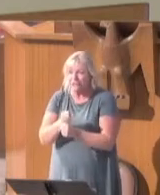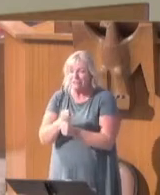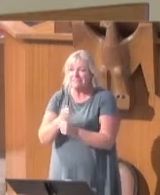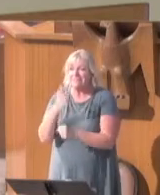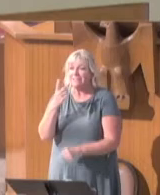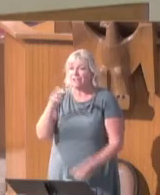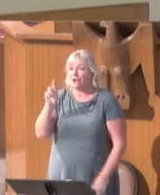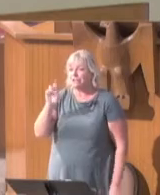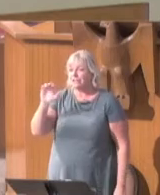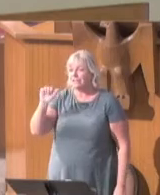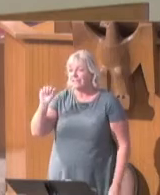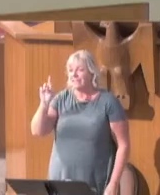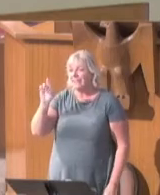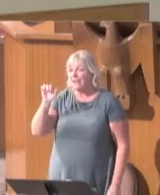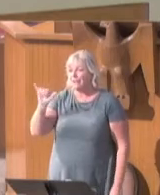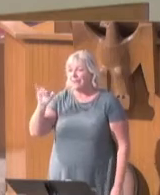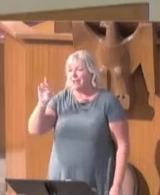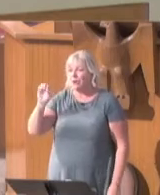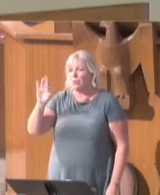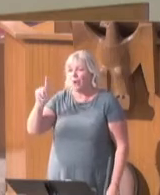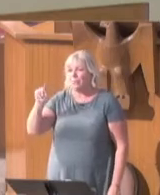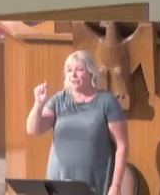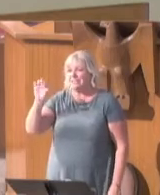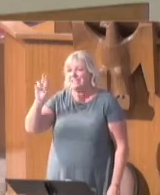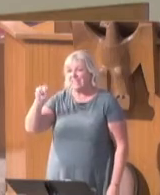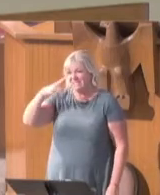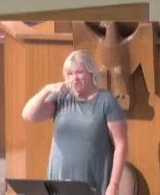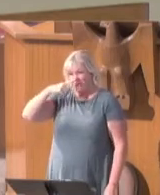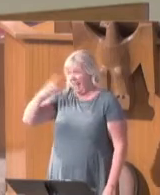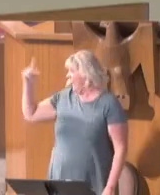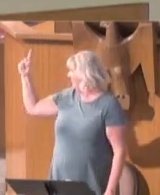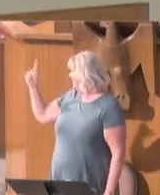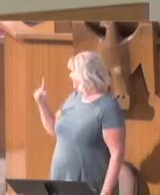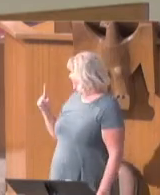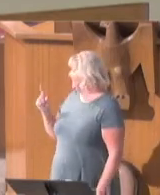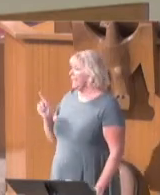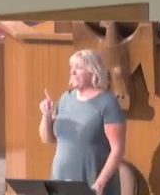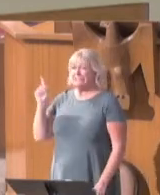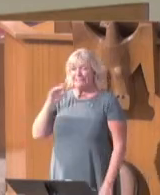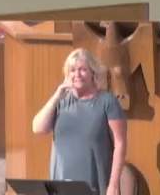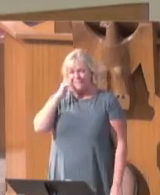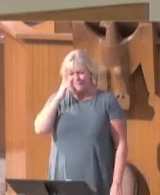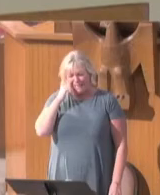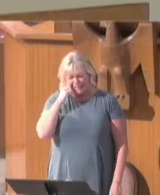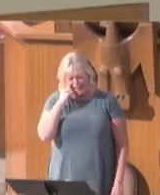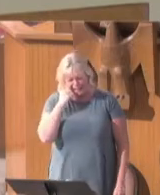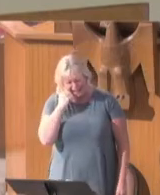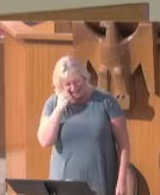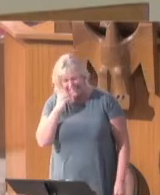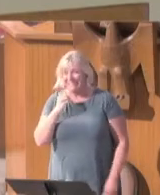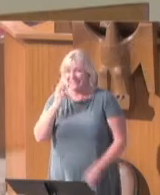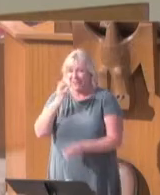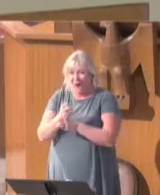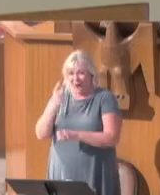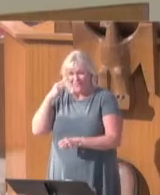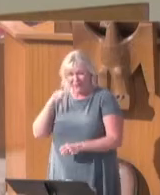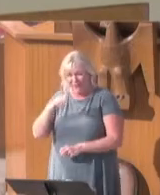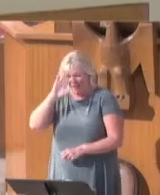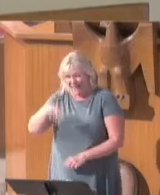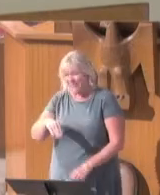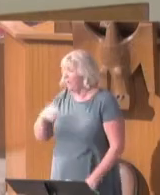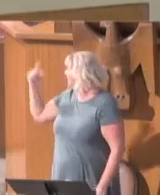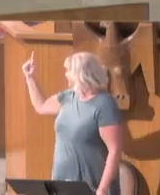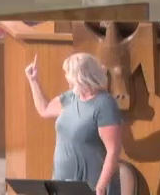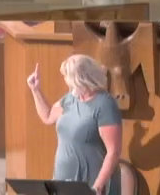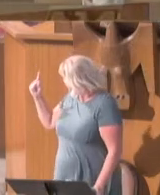Dr. Carrie Robertson, would you mind coming to the front? She is very shy, so this is going to be hard for her, I know.